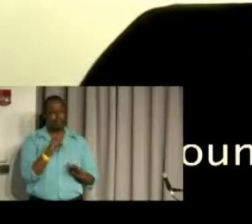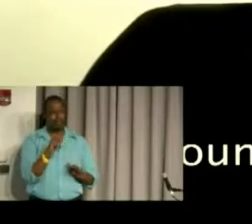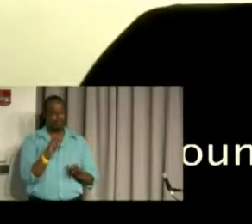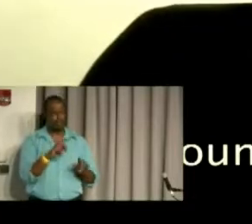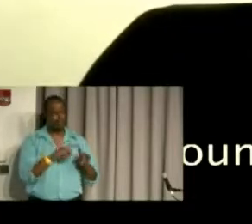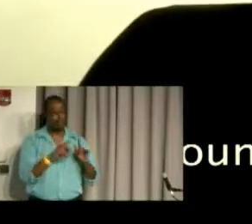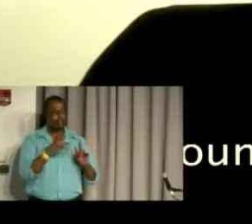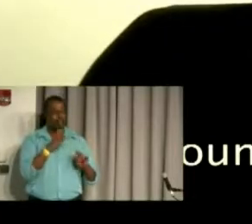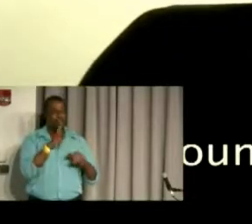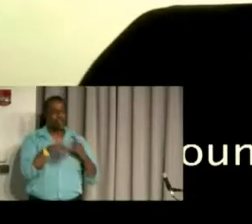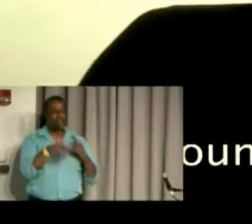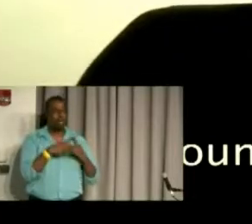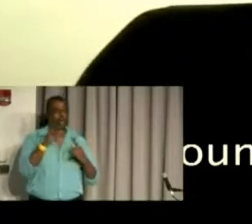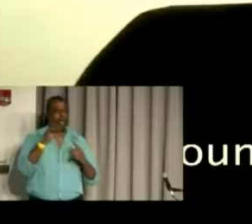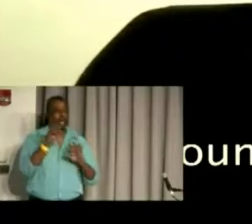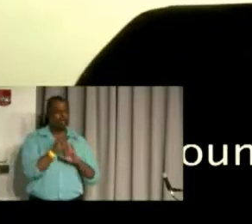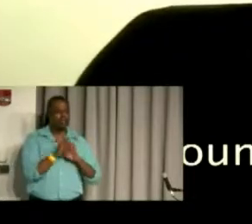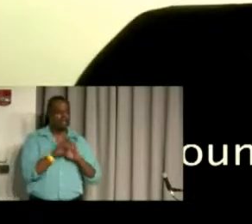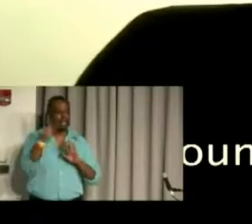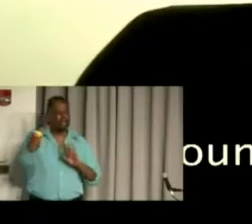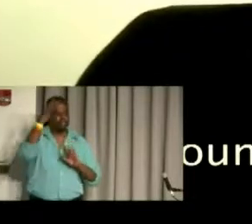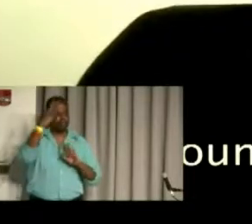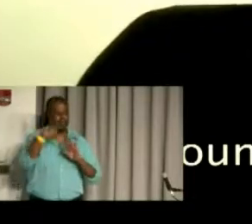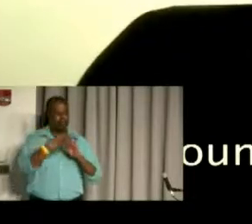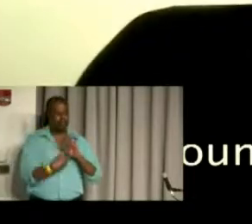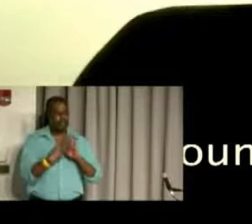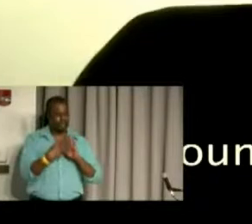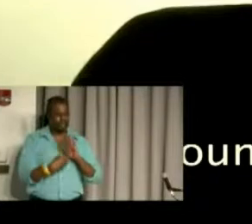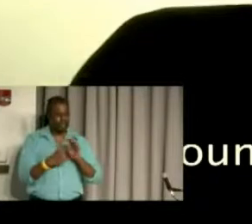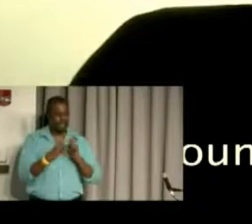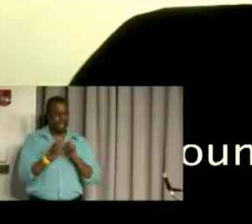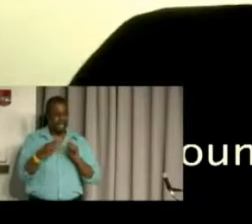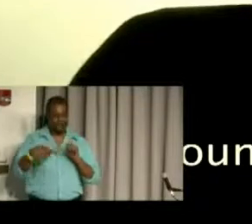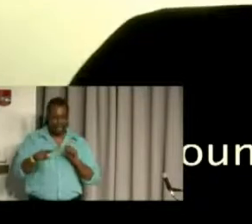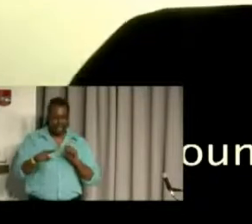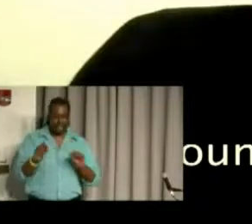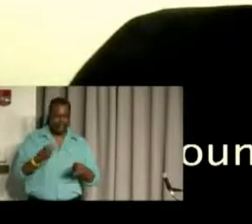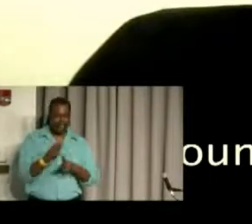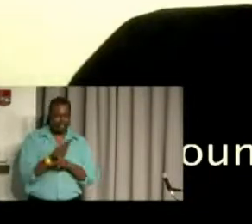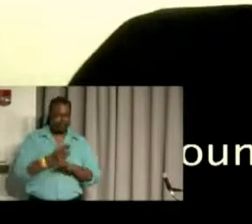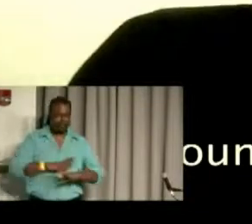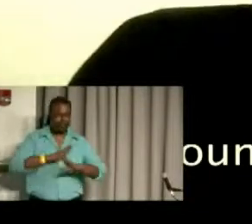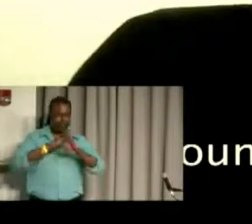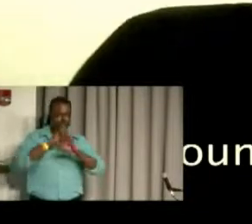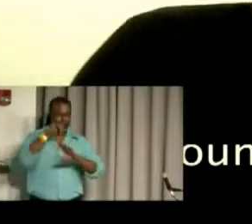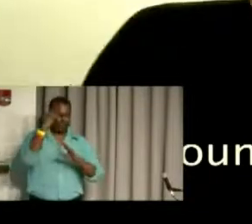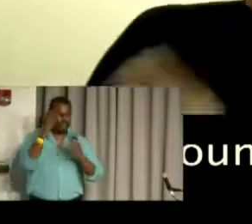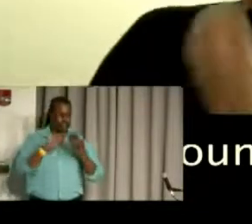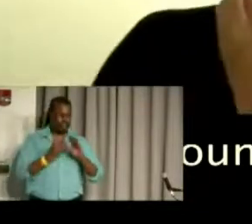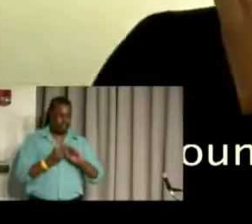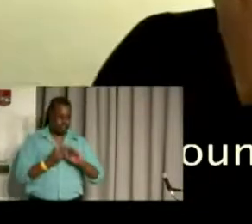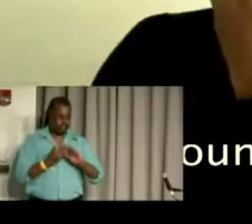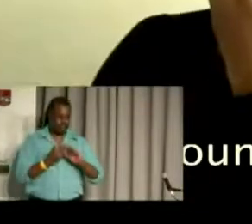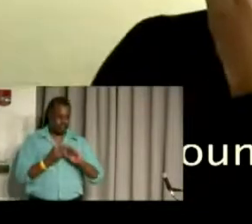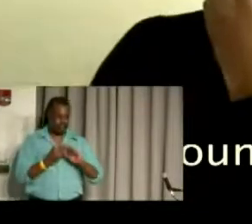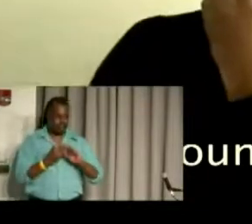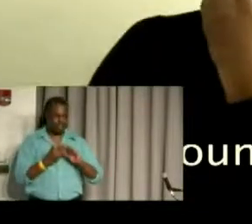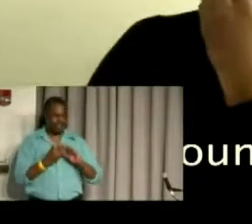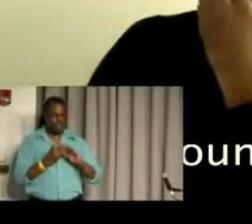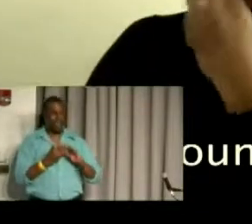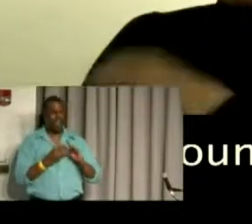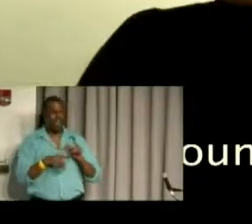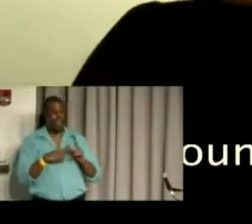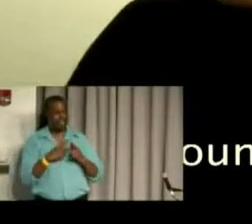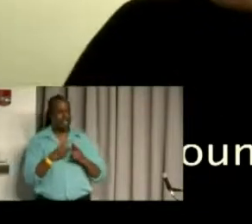state and federal regulations and how they fail to protect Black communities. And then ask you, is this